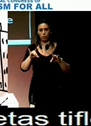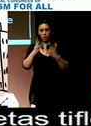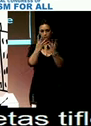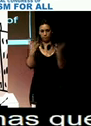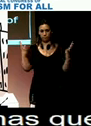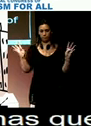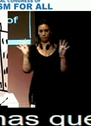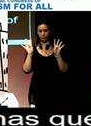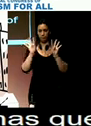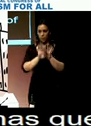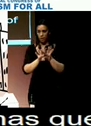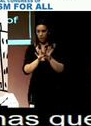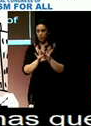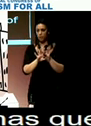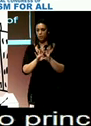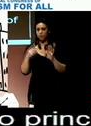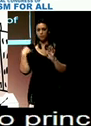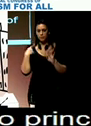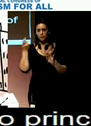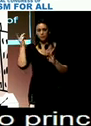where people can enjoy the visits